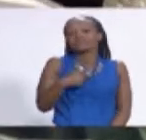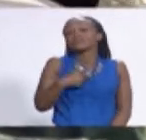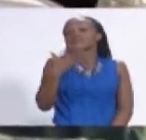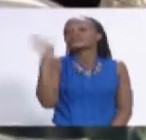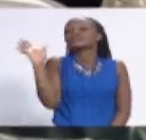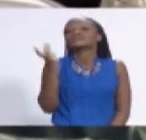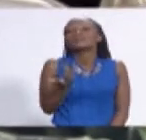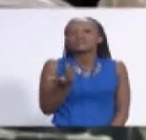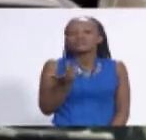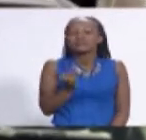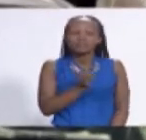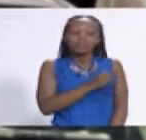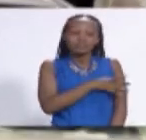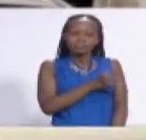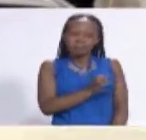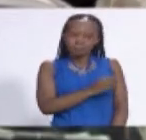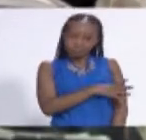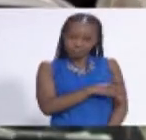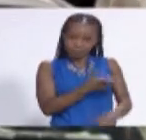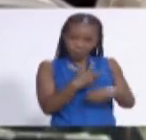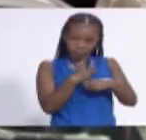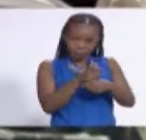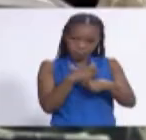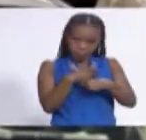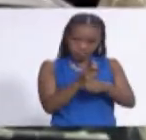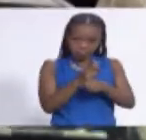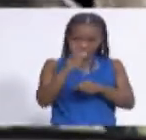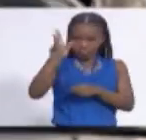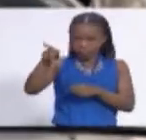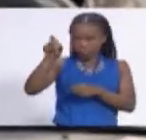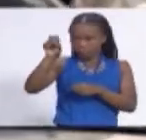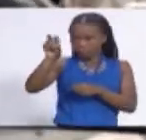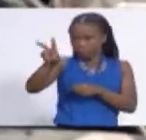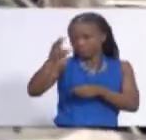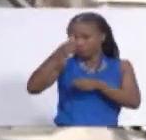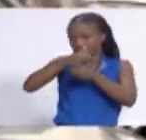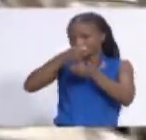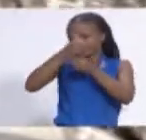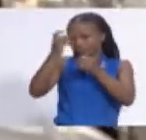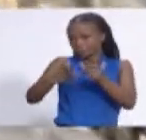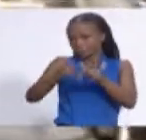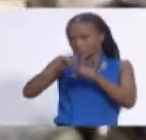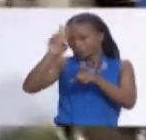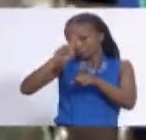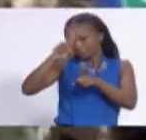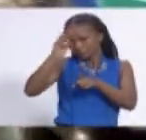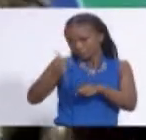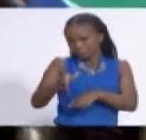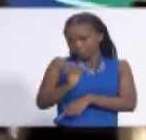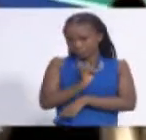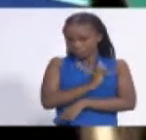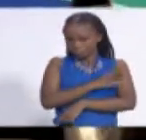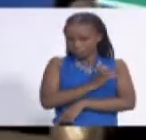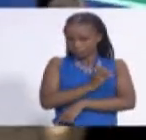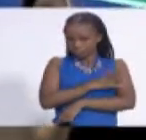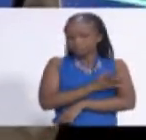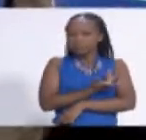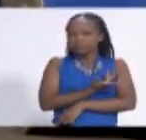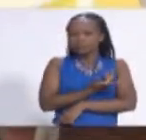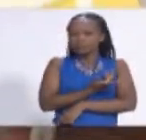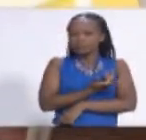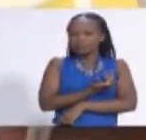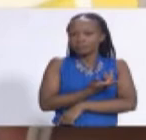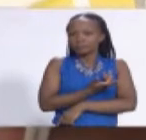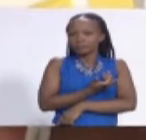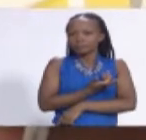The wave of fear has also gripped public service vehicle operators and users, who feel that they are severely